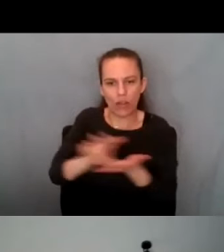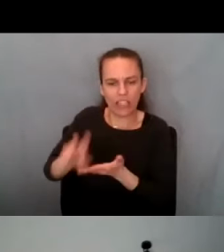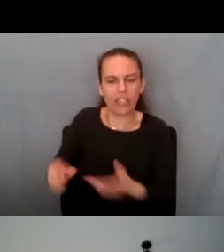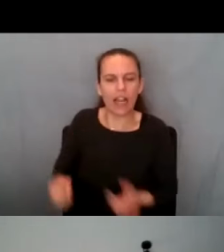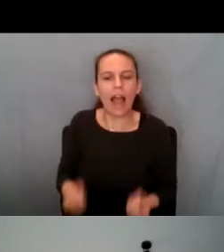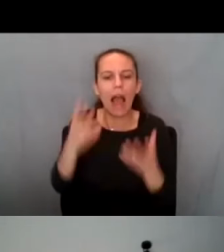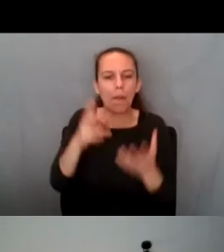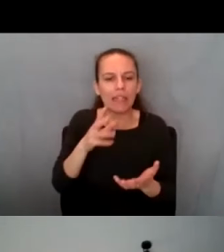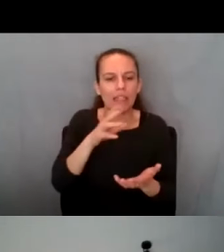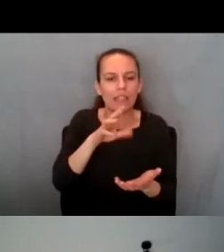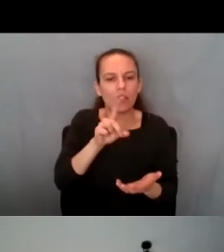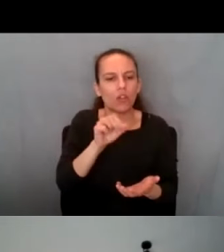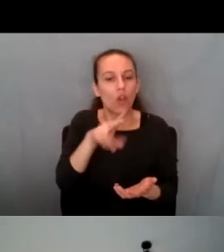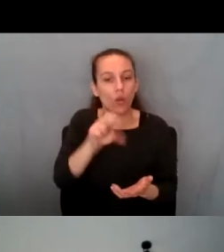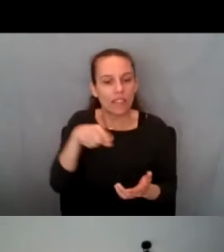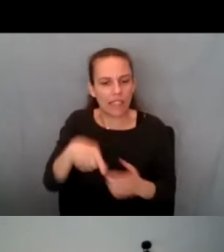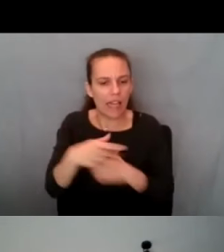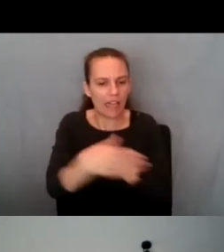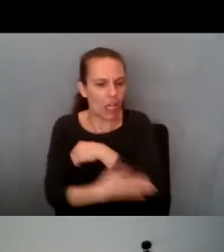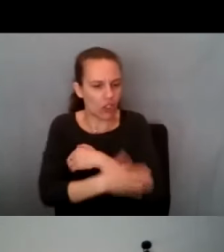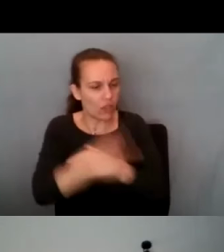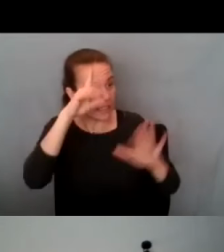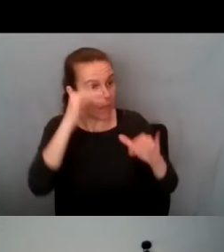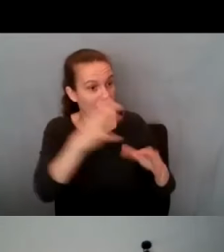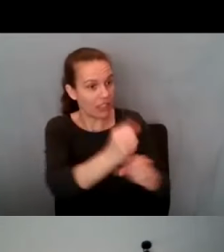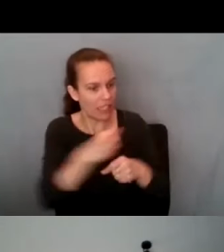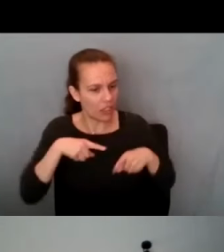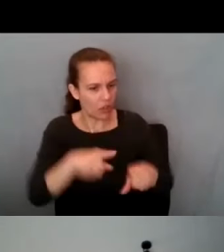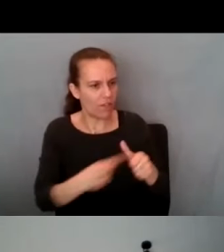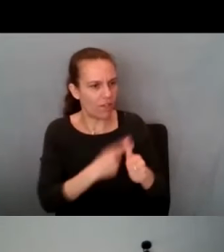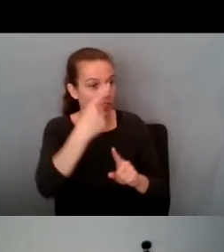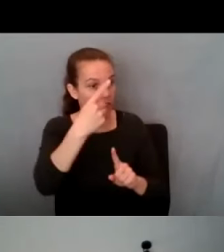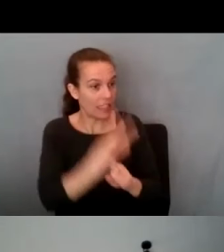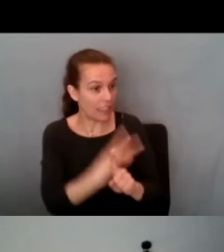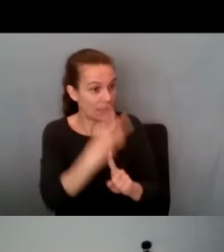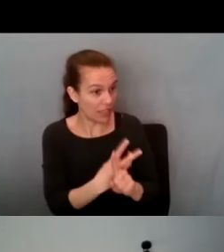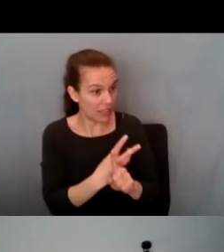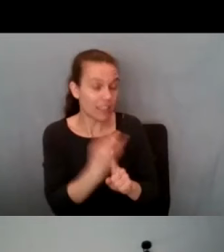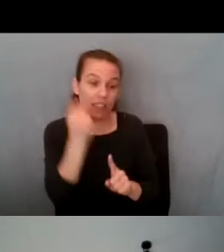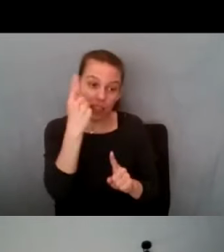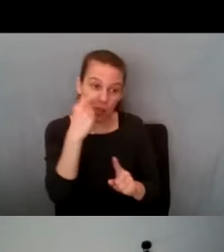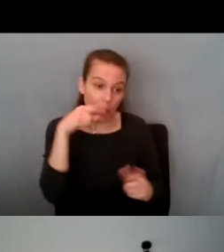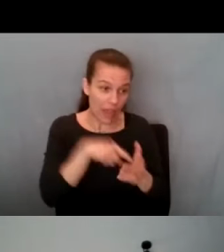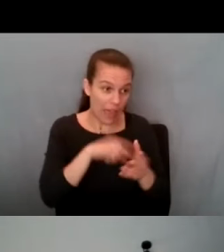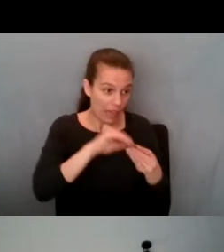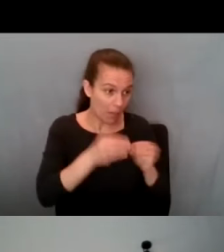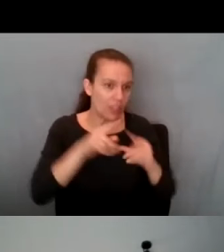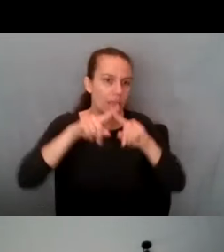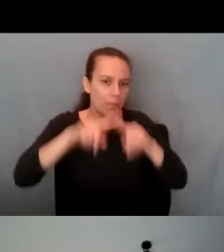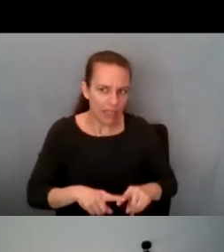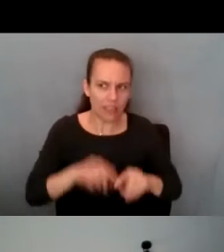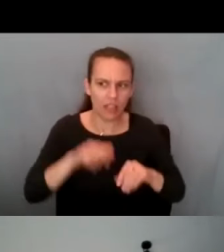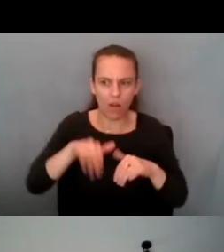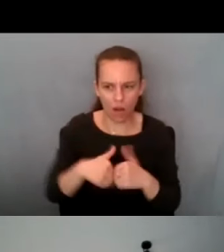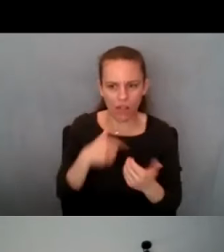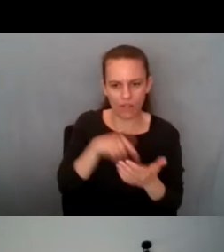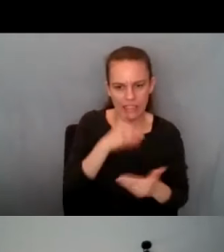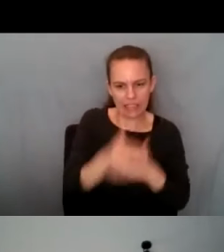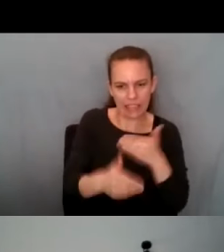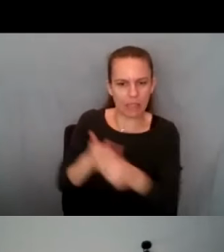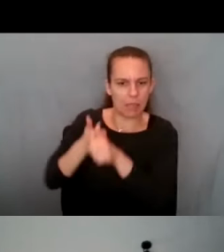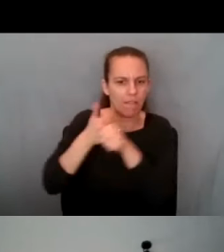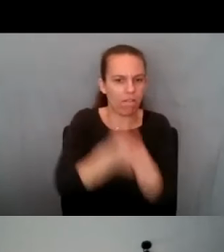to receive during the first 6 months? But all of this is dependent on many of these steps actually being put in place, as well as